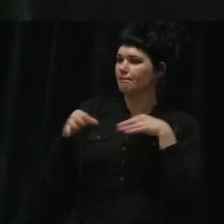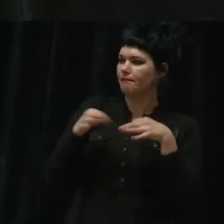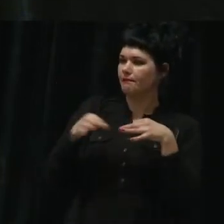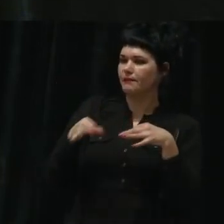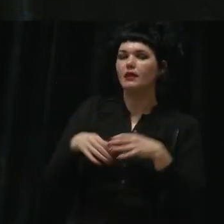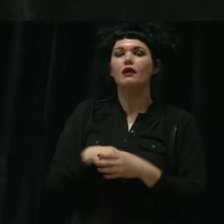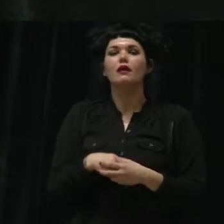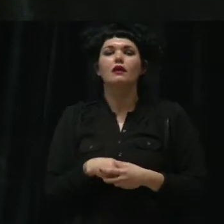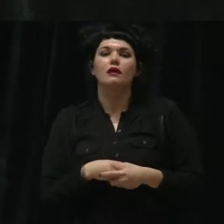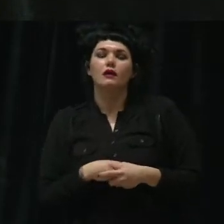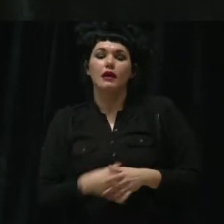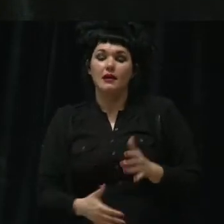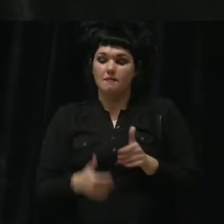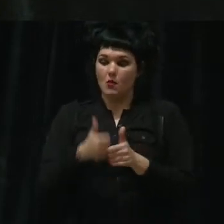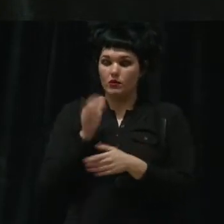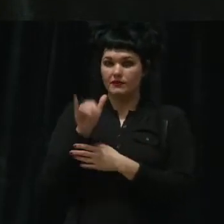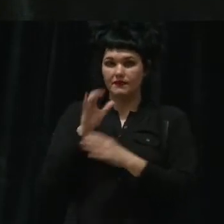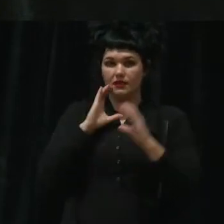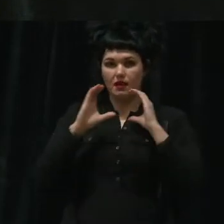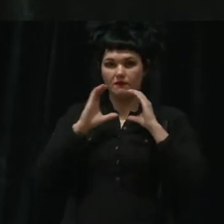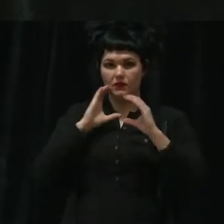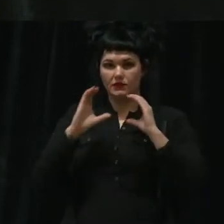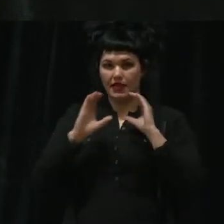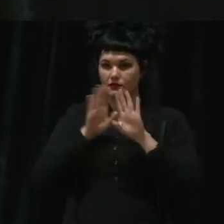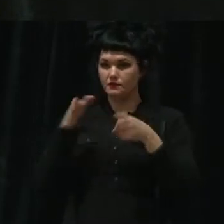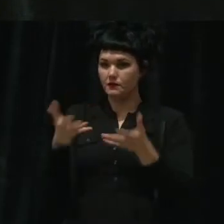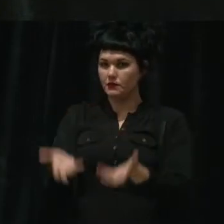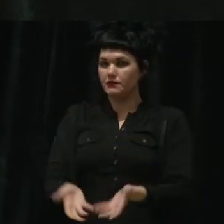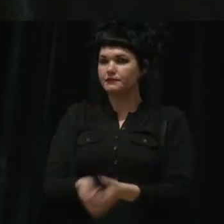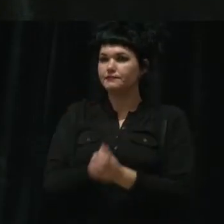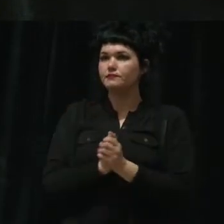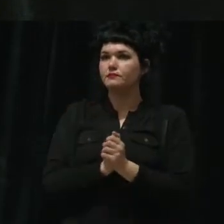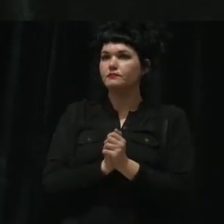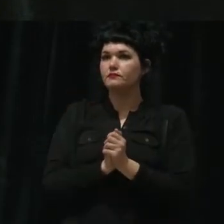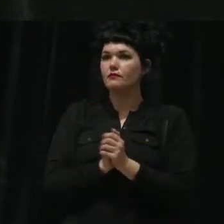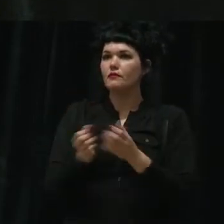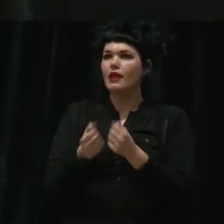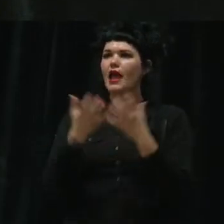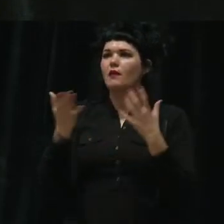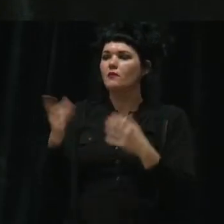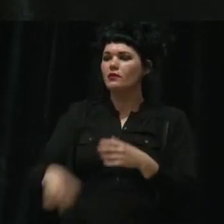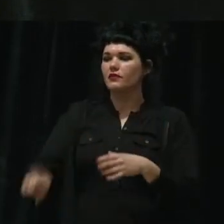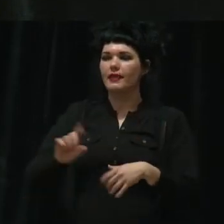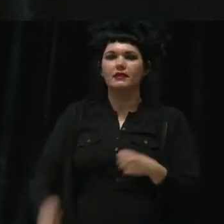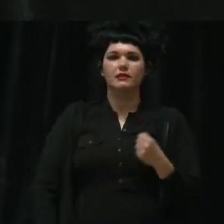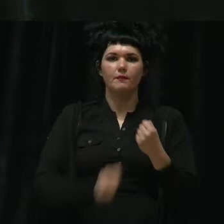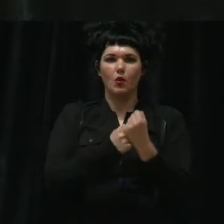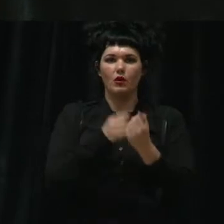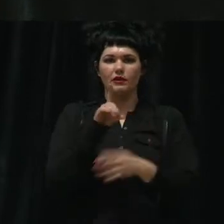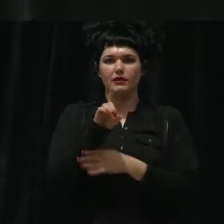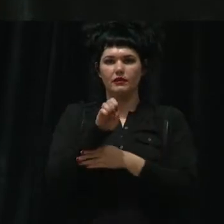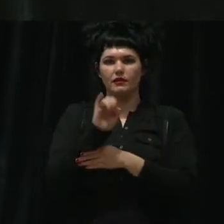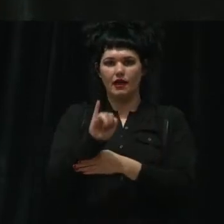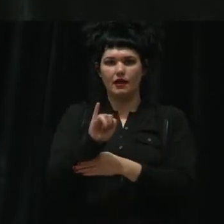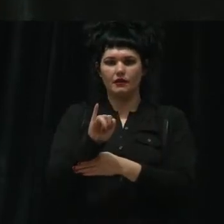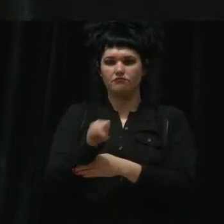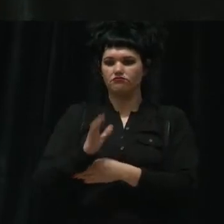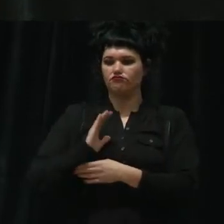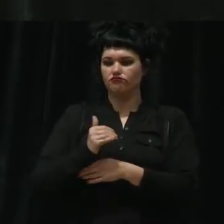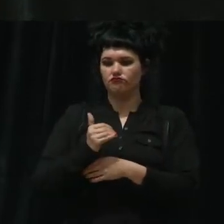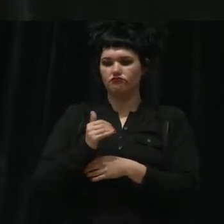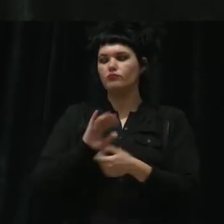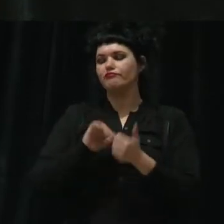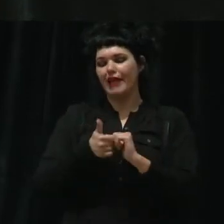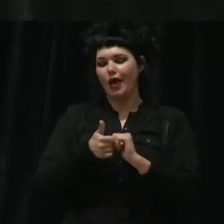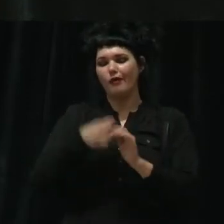And then most of the conversation was how much they supported DEI and how positive they felt about